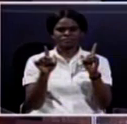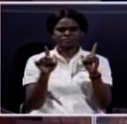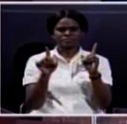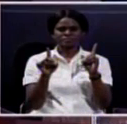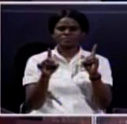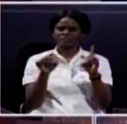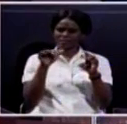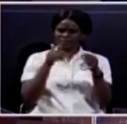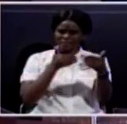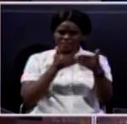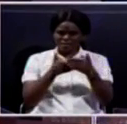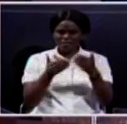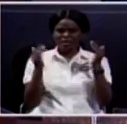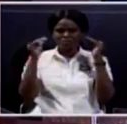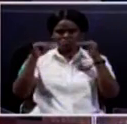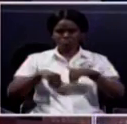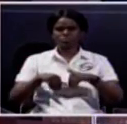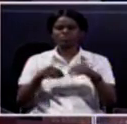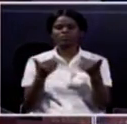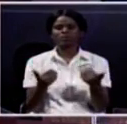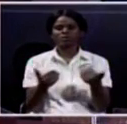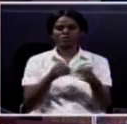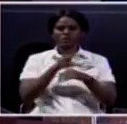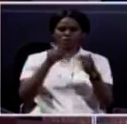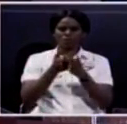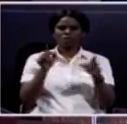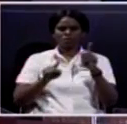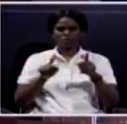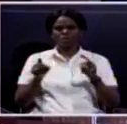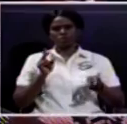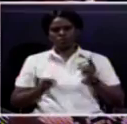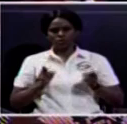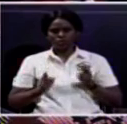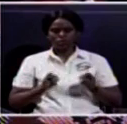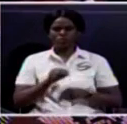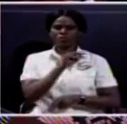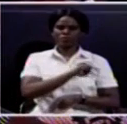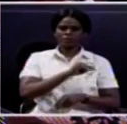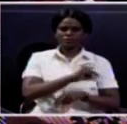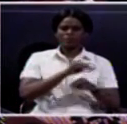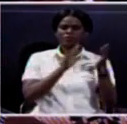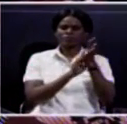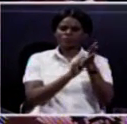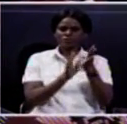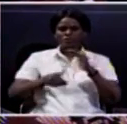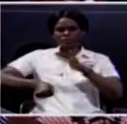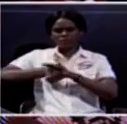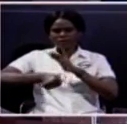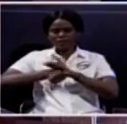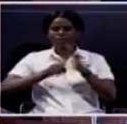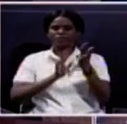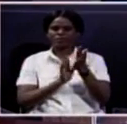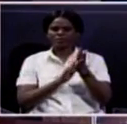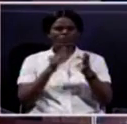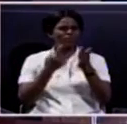its deathbed, for lack of a better word. Everybody's rushing to mission schools, rushing to private schools.